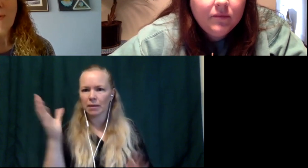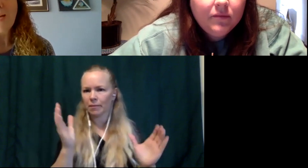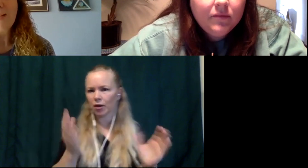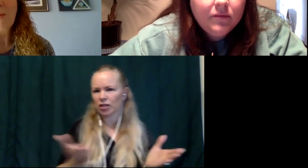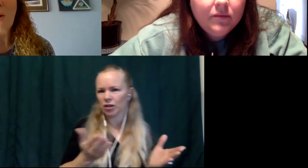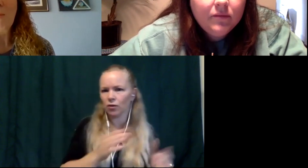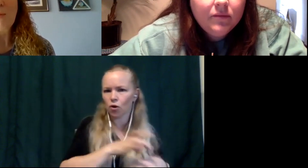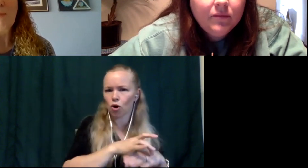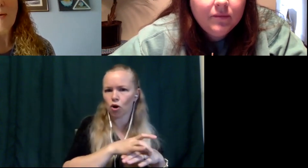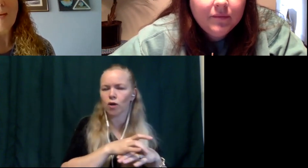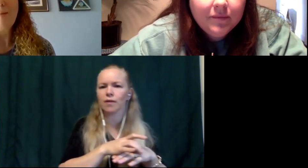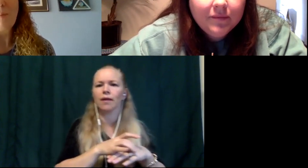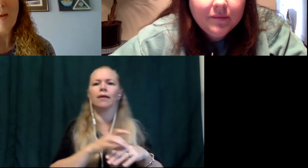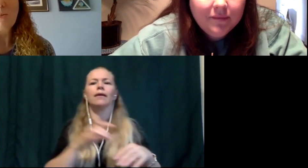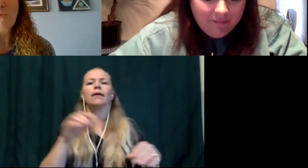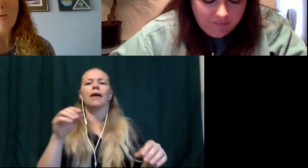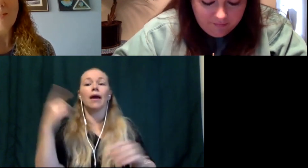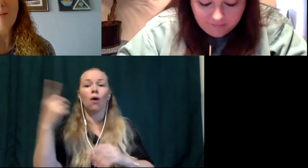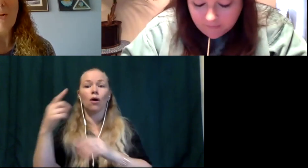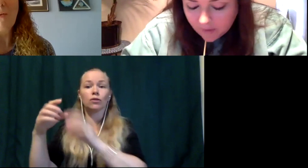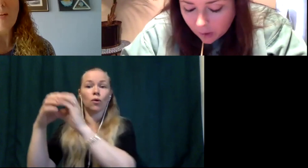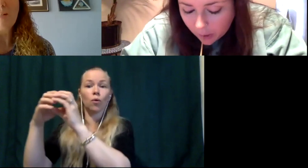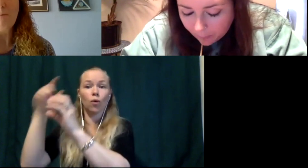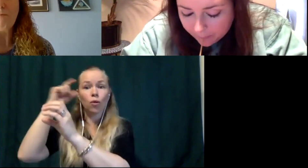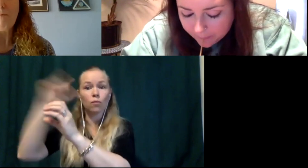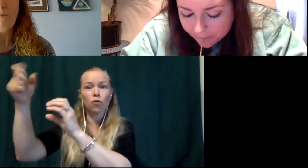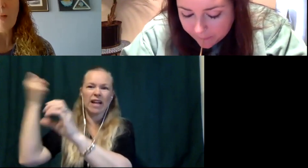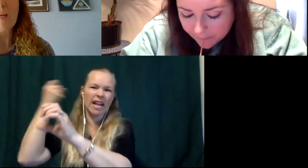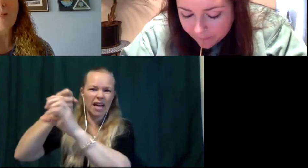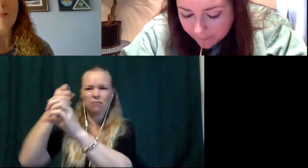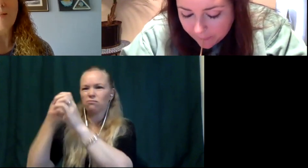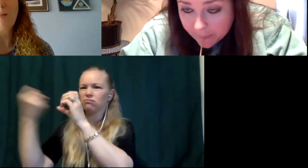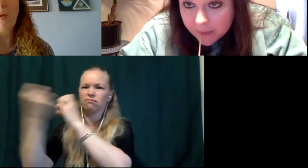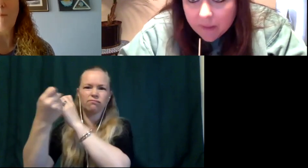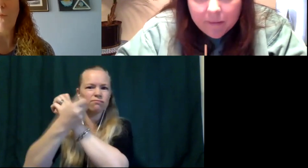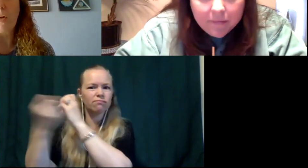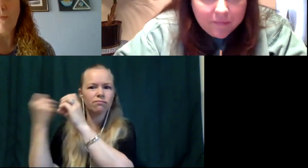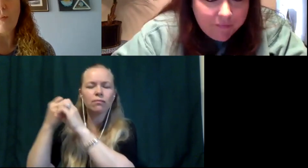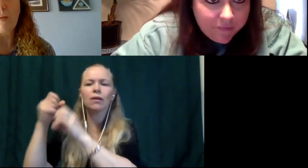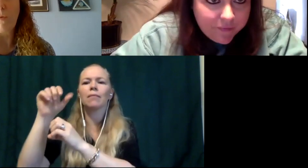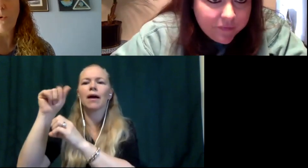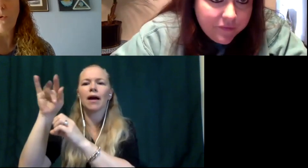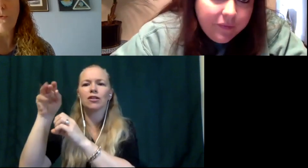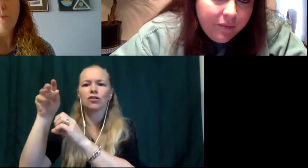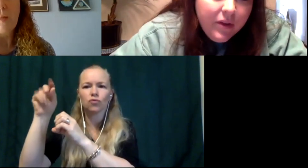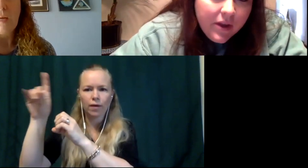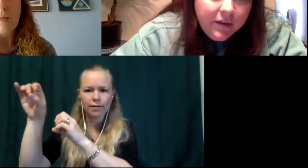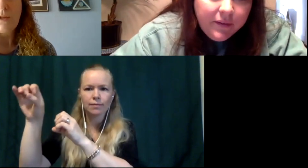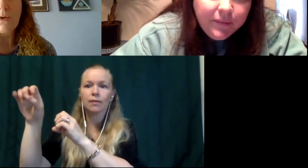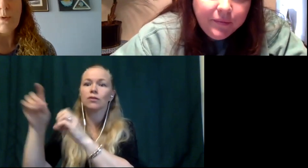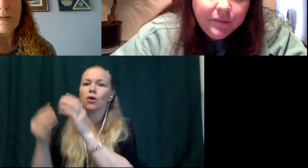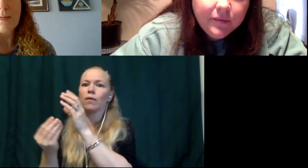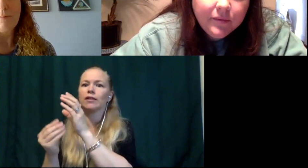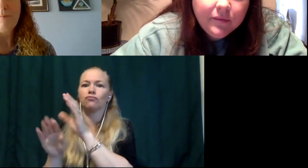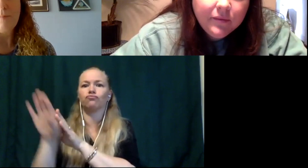being constantly pummeled by asteroids and meteorites, it's developed very differently from Earth.